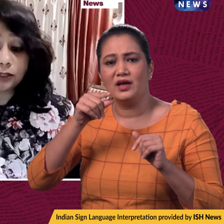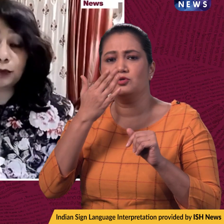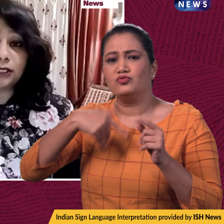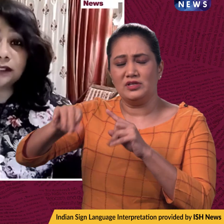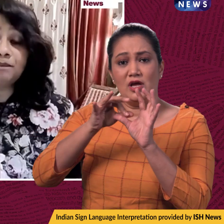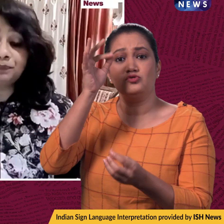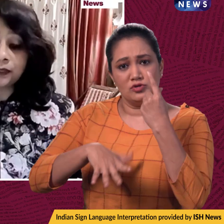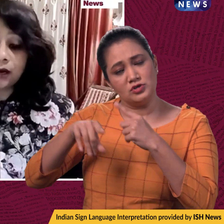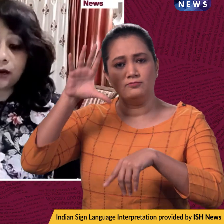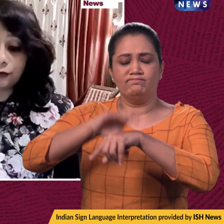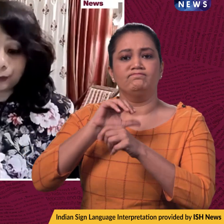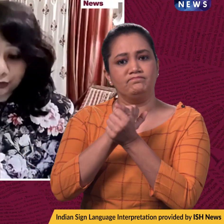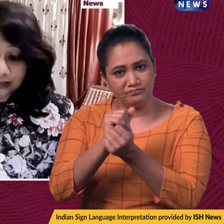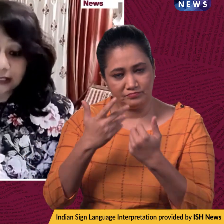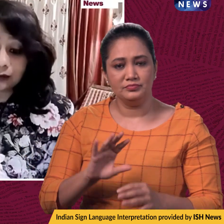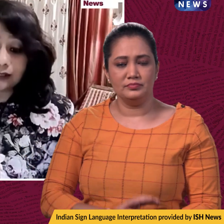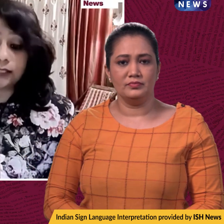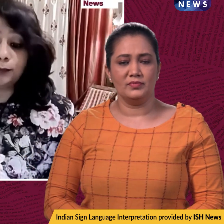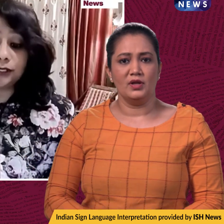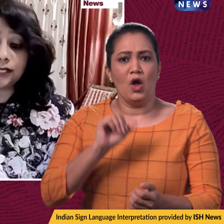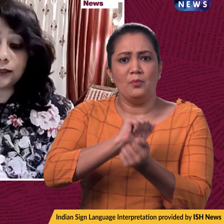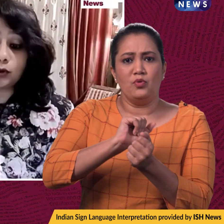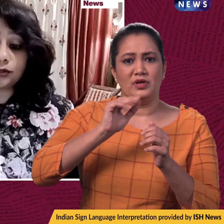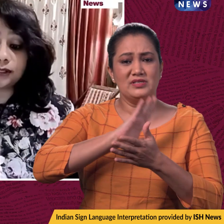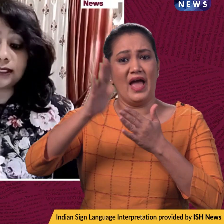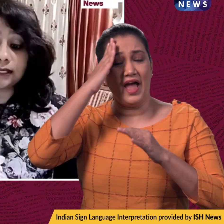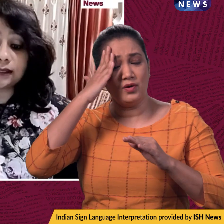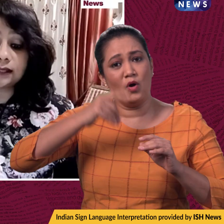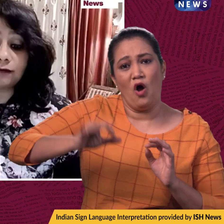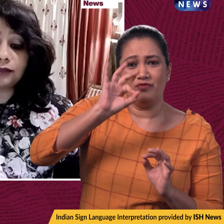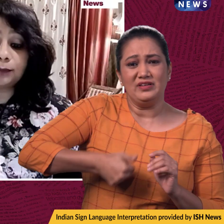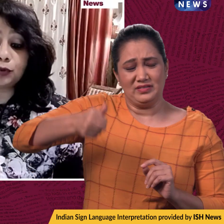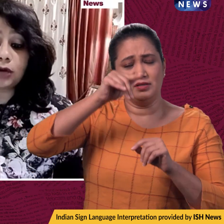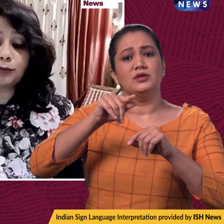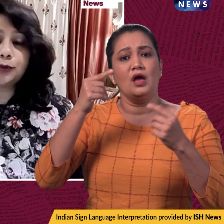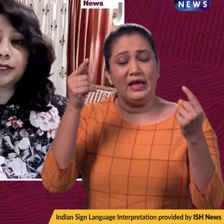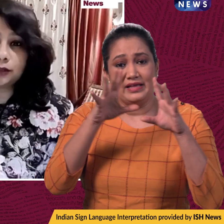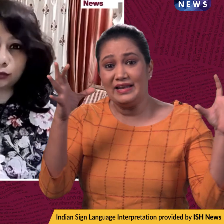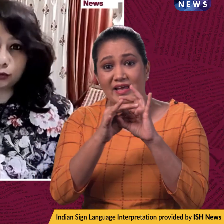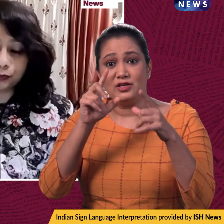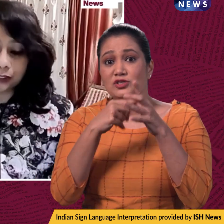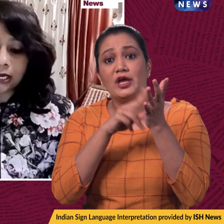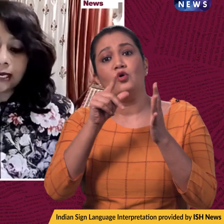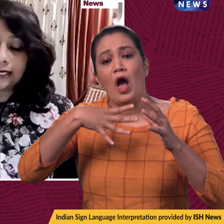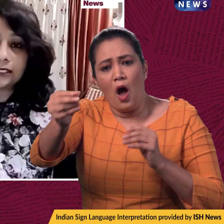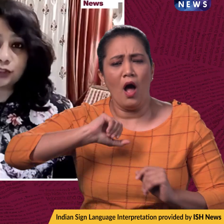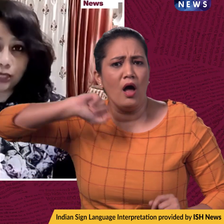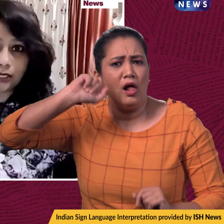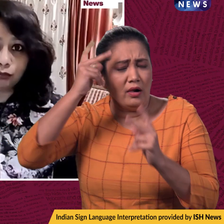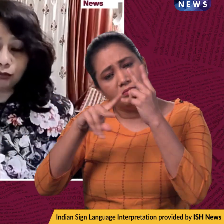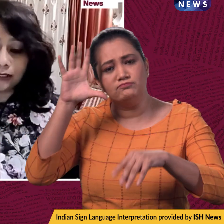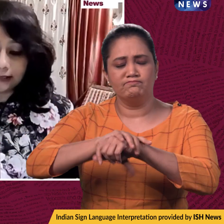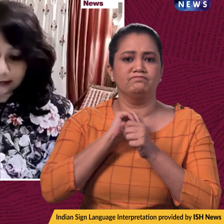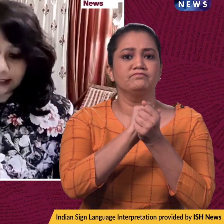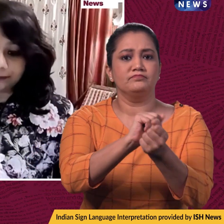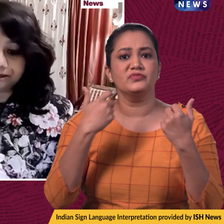today by the police for protesting outside the police headquarters against a scuffle that broke out between the two groups in